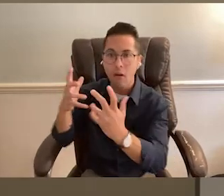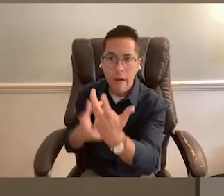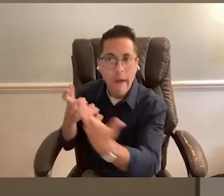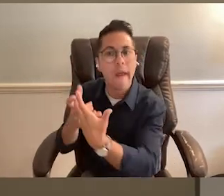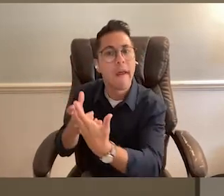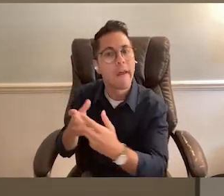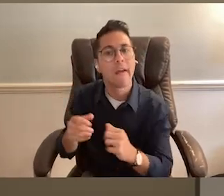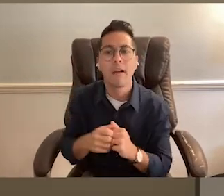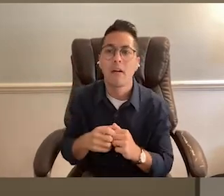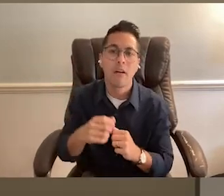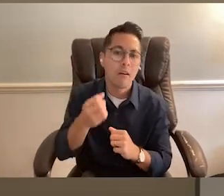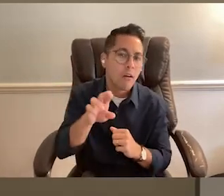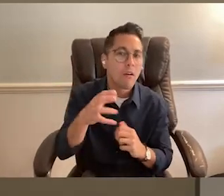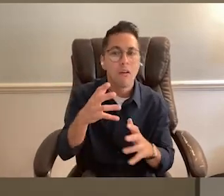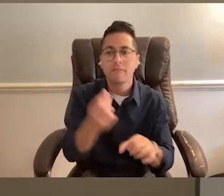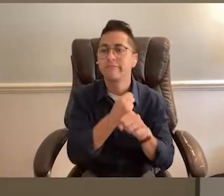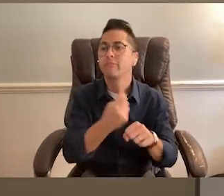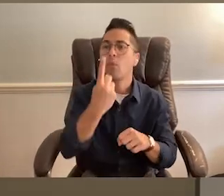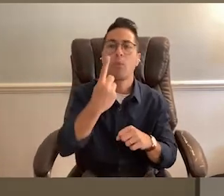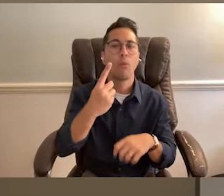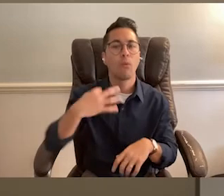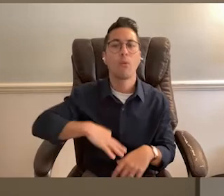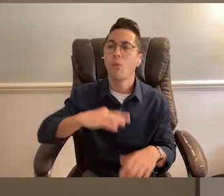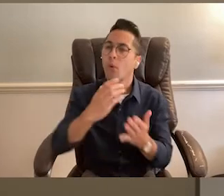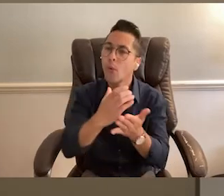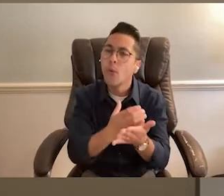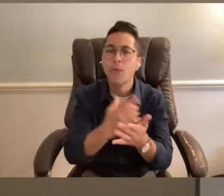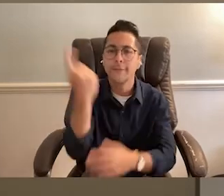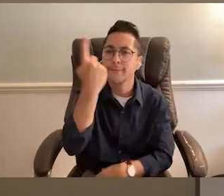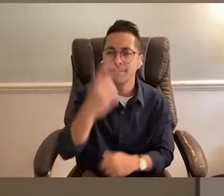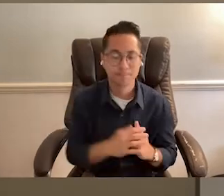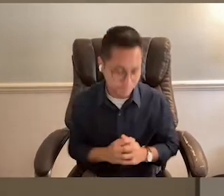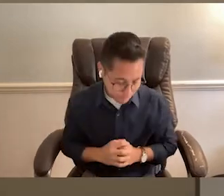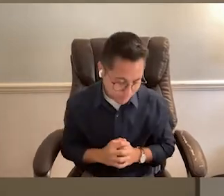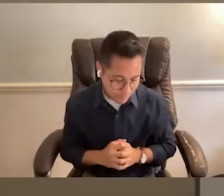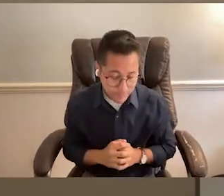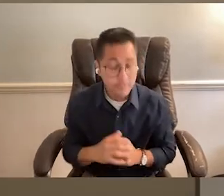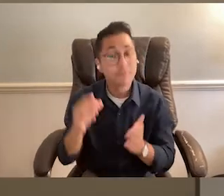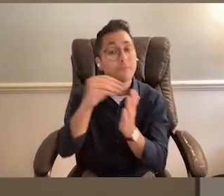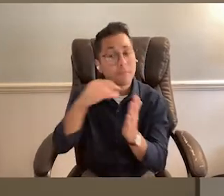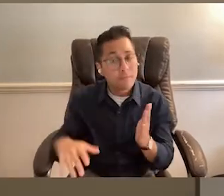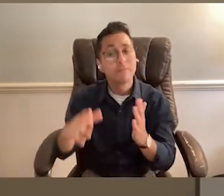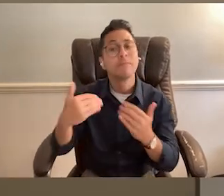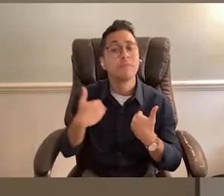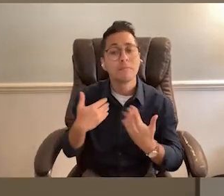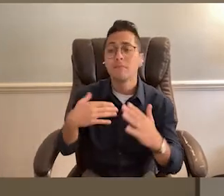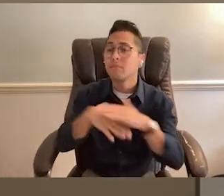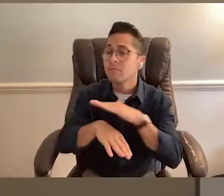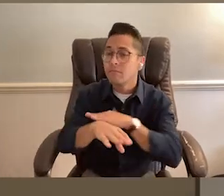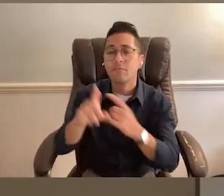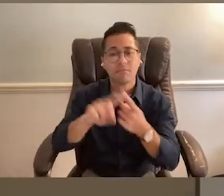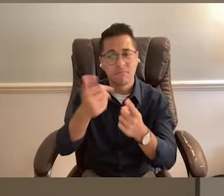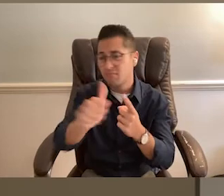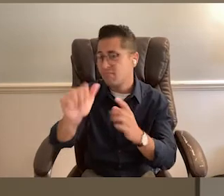So this is what a lot of people, they kind of want to how they have trouble envisioning exactly what this program is. So this is kind of a little breakdown. So our students